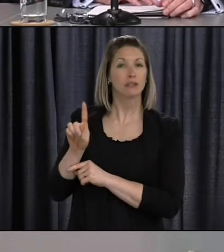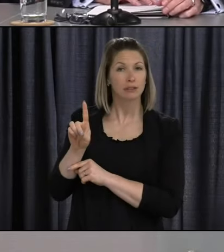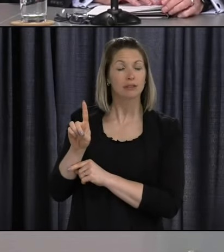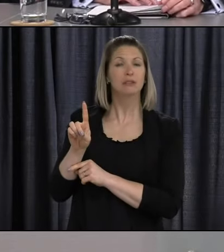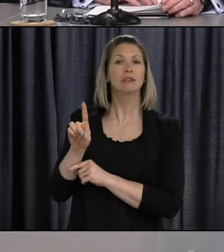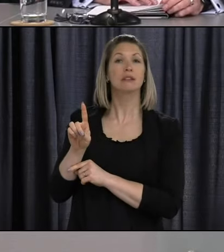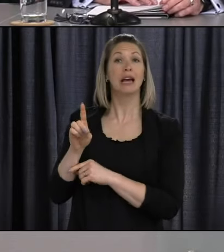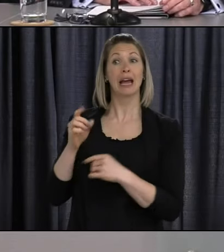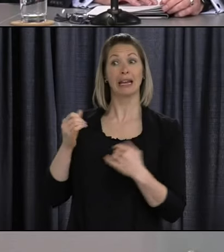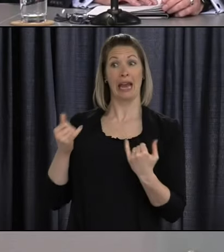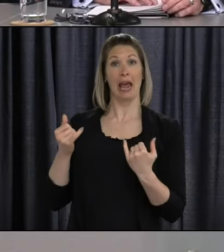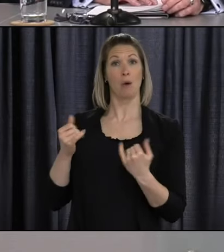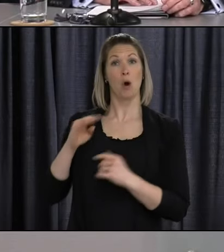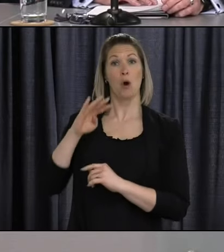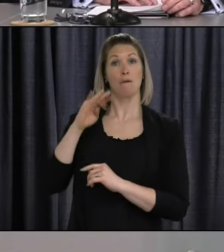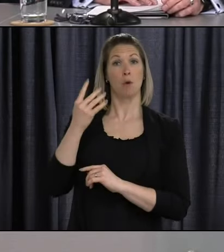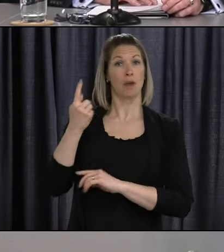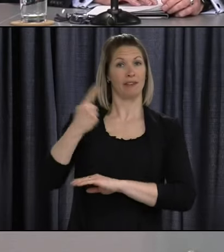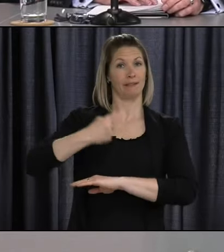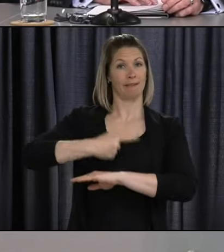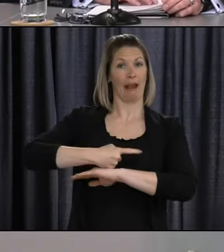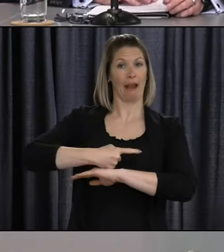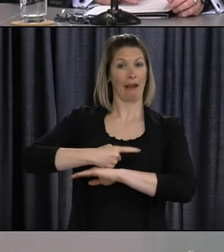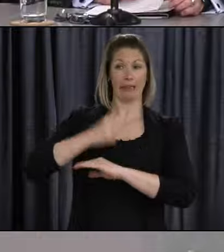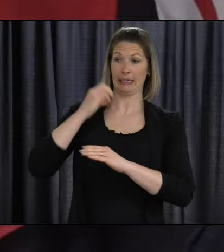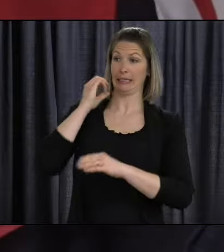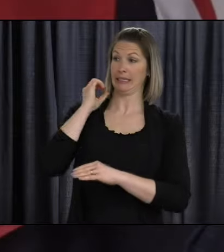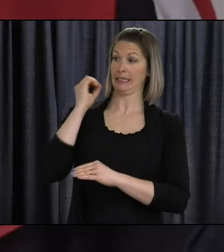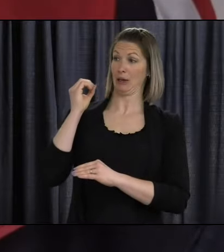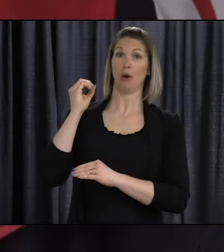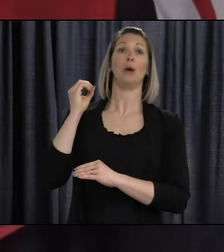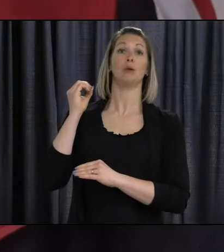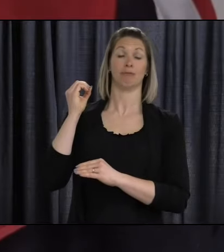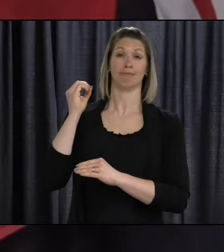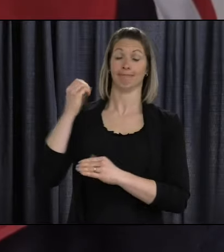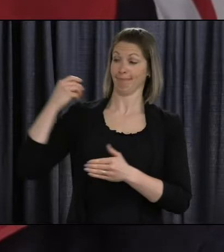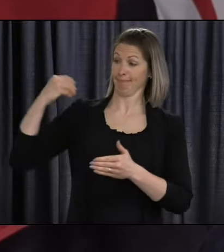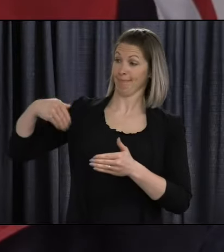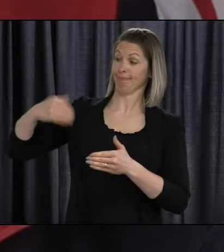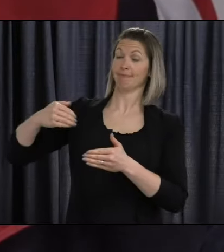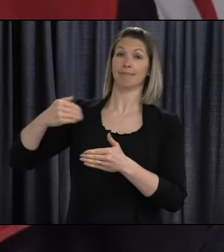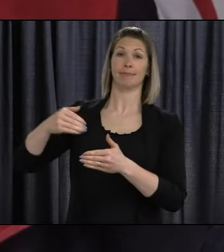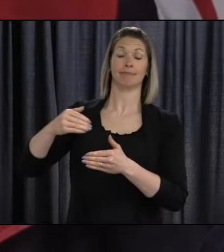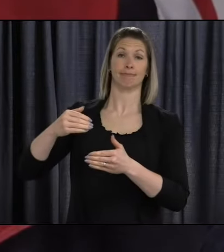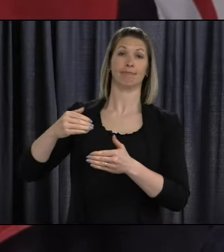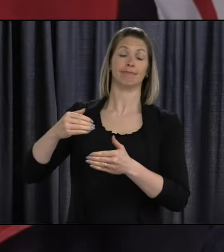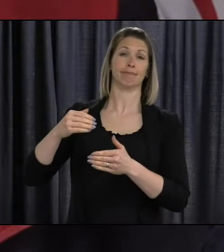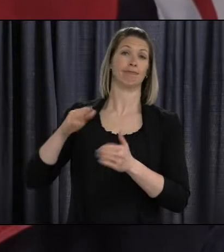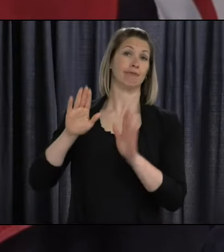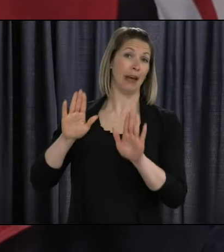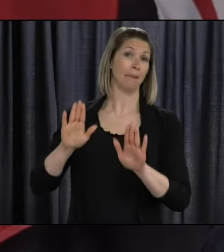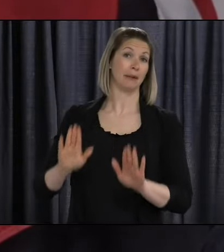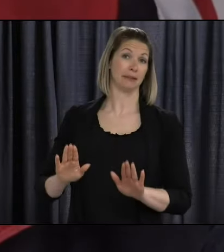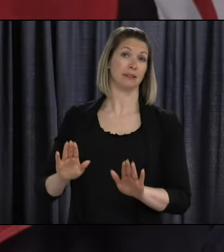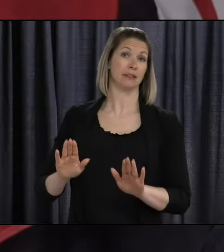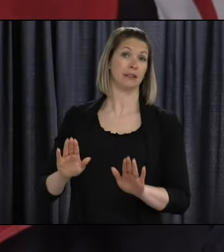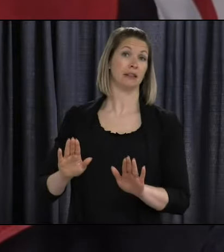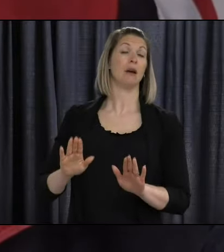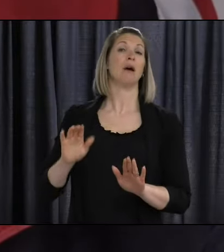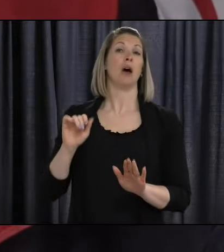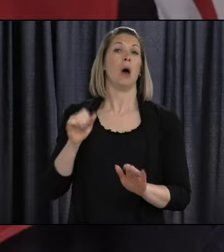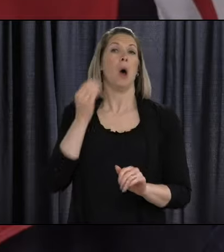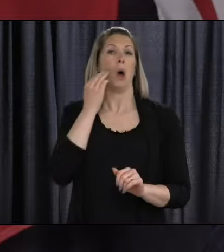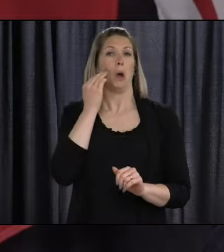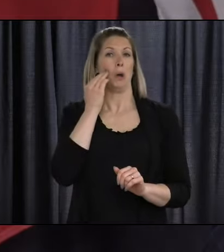of reporting what is no new cases of COVID-19 in Newfoundland and Labrador. I will say that we've seen in the news lately,